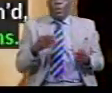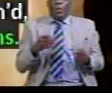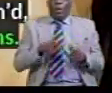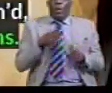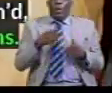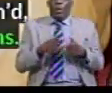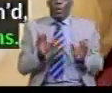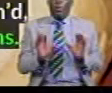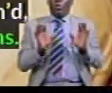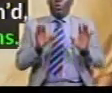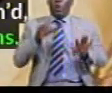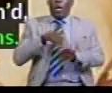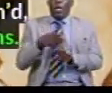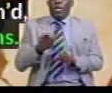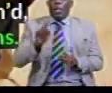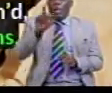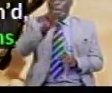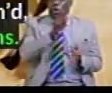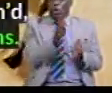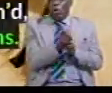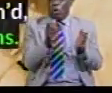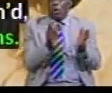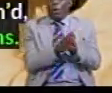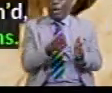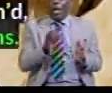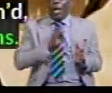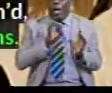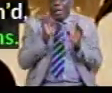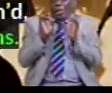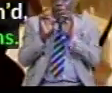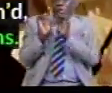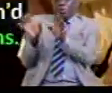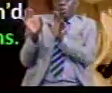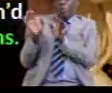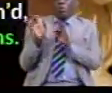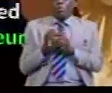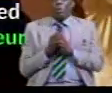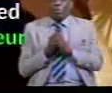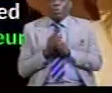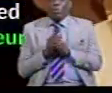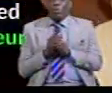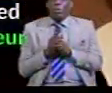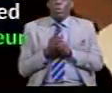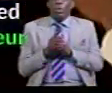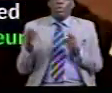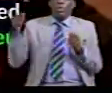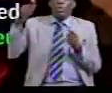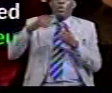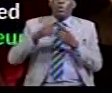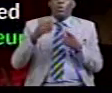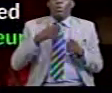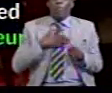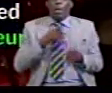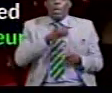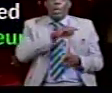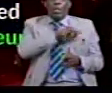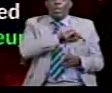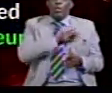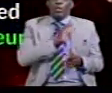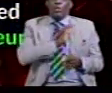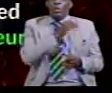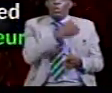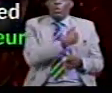I tremble at the law I just burn. Till my